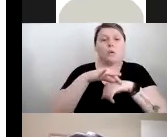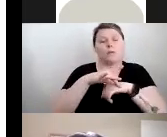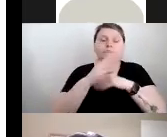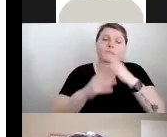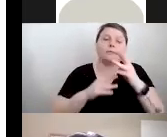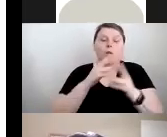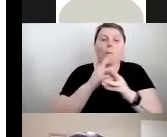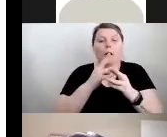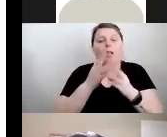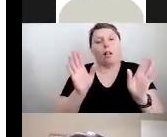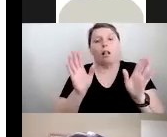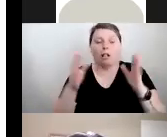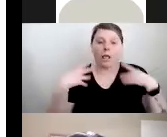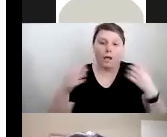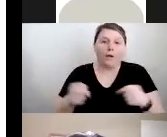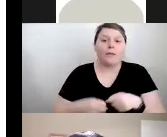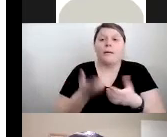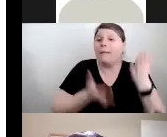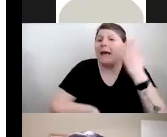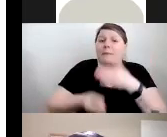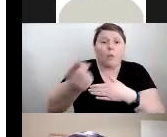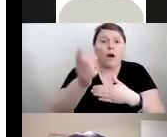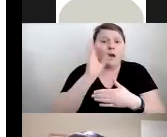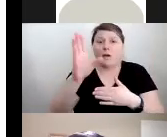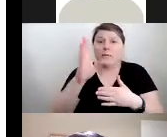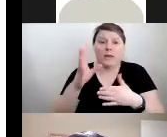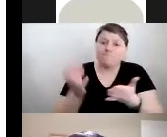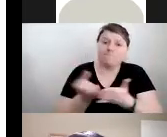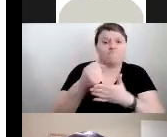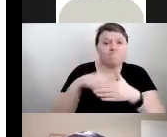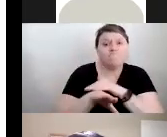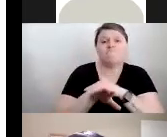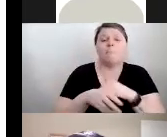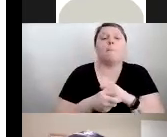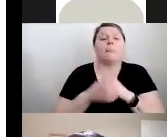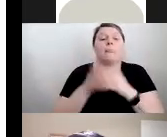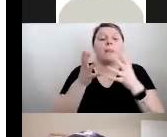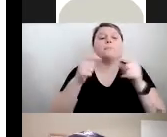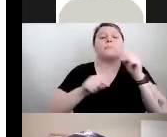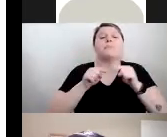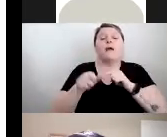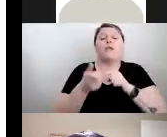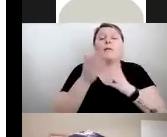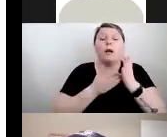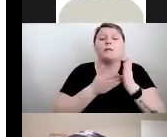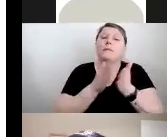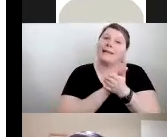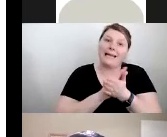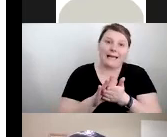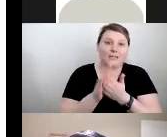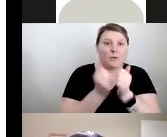maybe just one of these ways is the way that will work for you. Just to back up other pieces of advice, be nice to